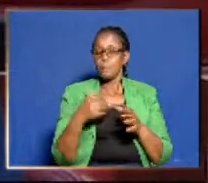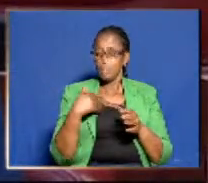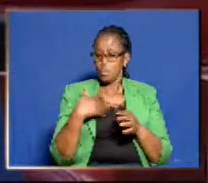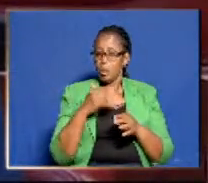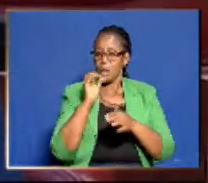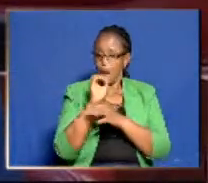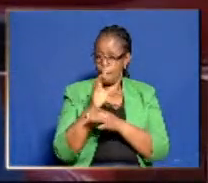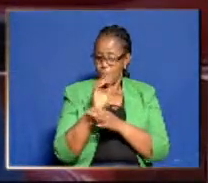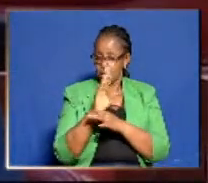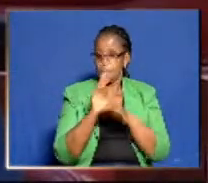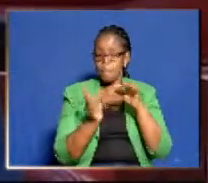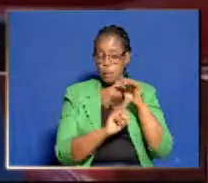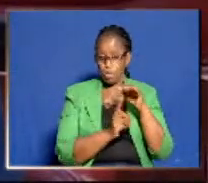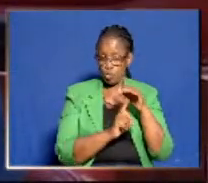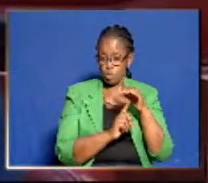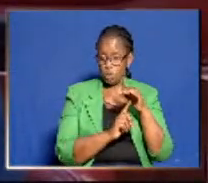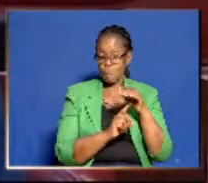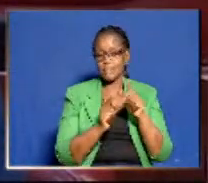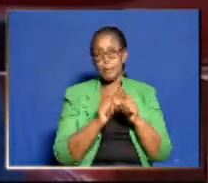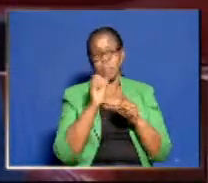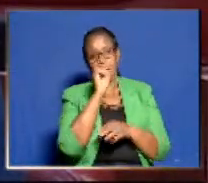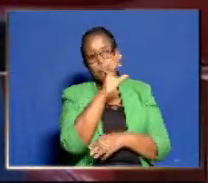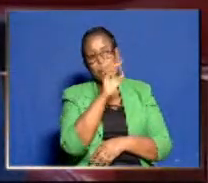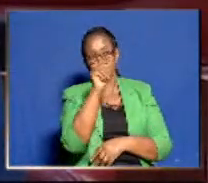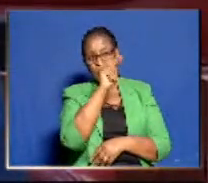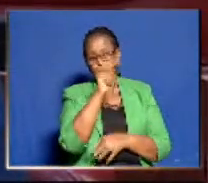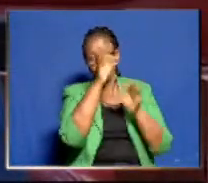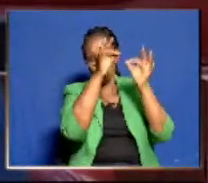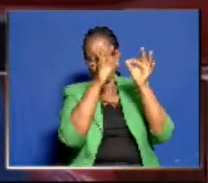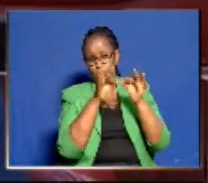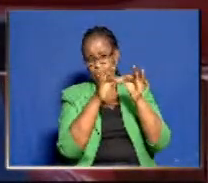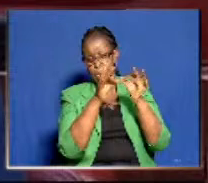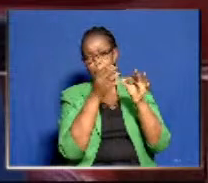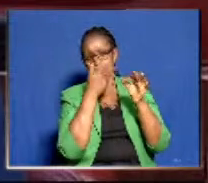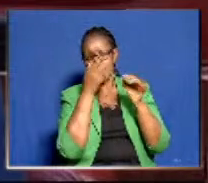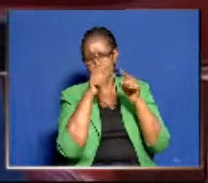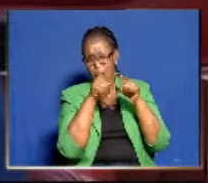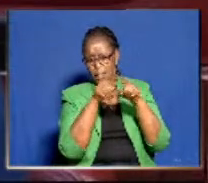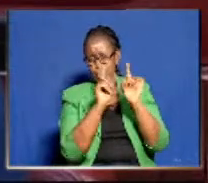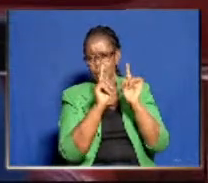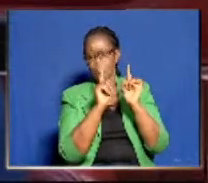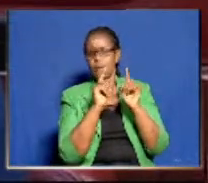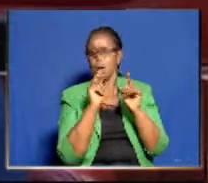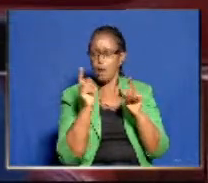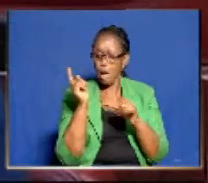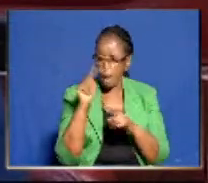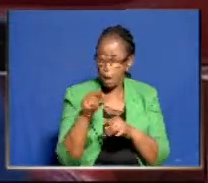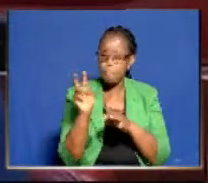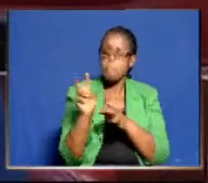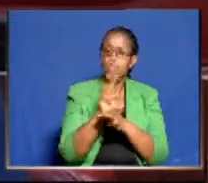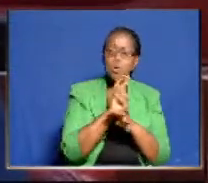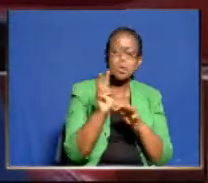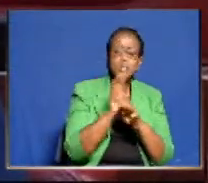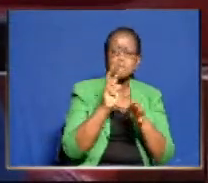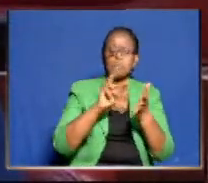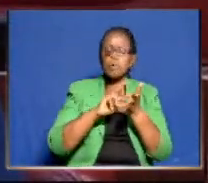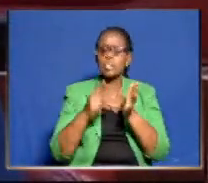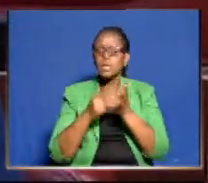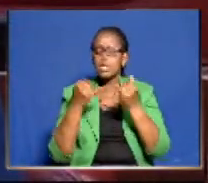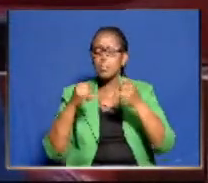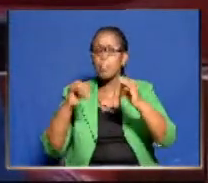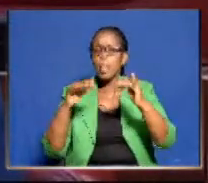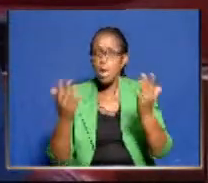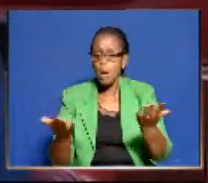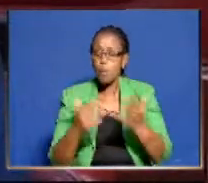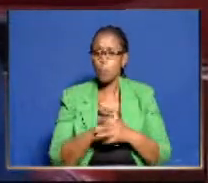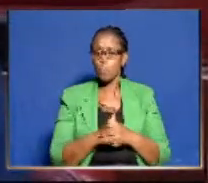ministry and or the National Treasury to come up and really monitor the project implementations.